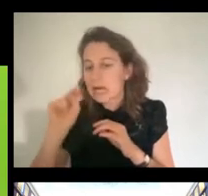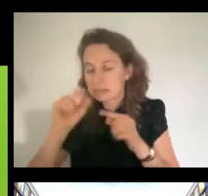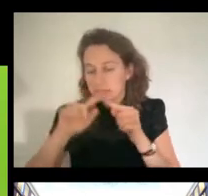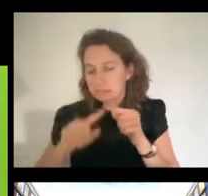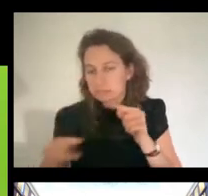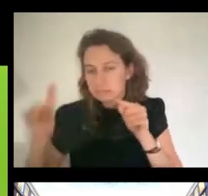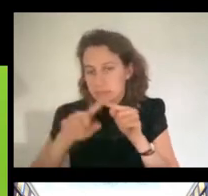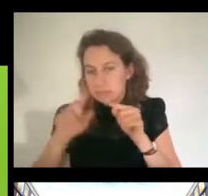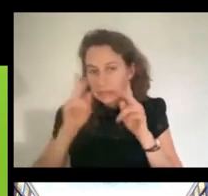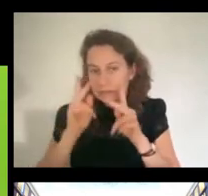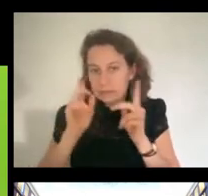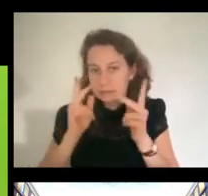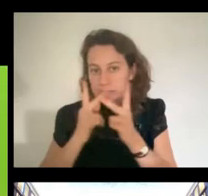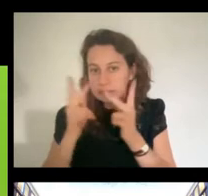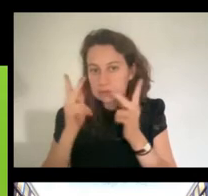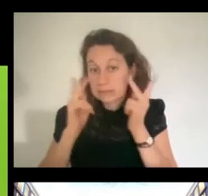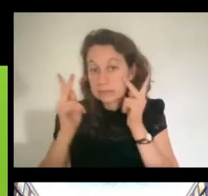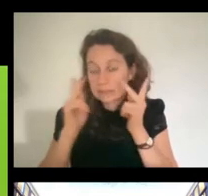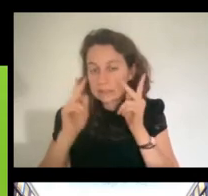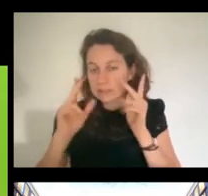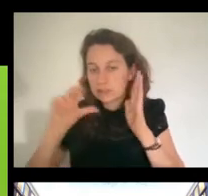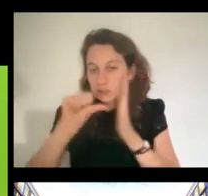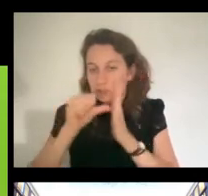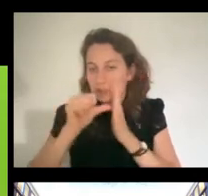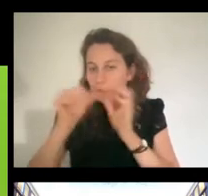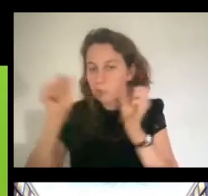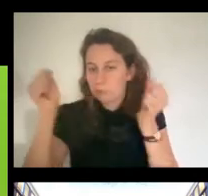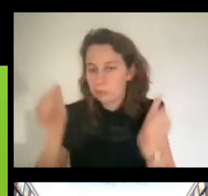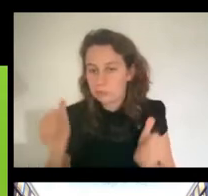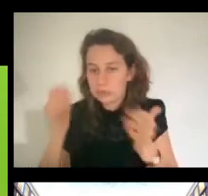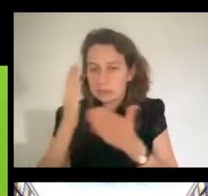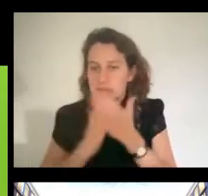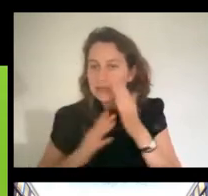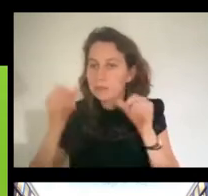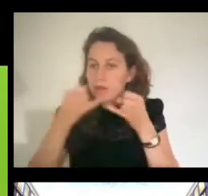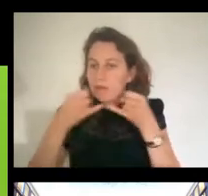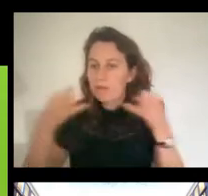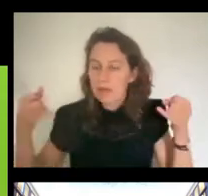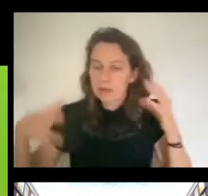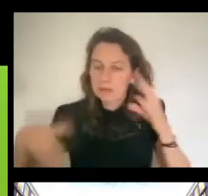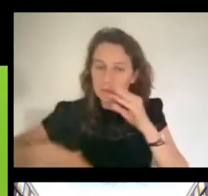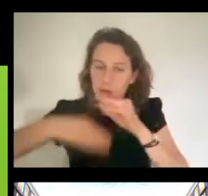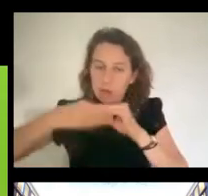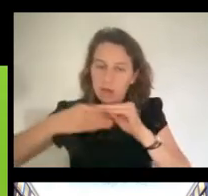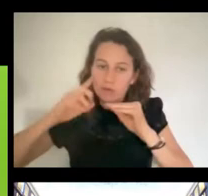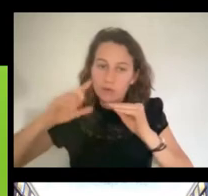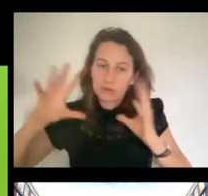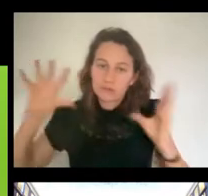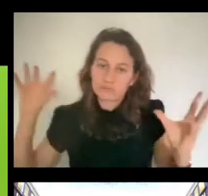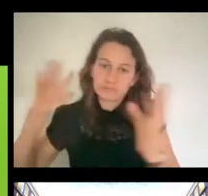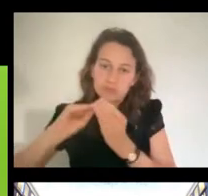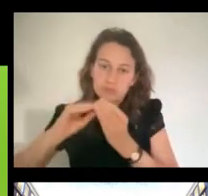in the sculpture, and then adding some, you know, just some lines at the very end to sort of pull it all together.